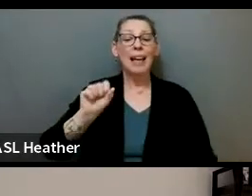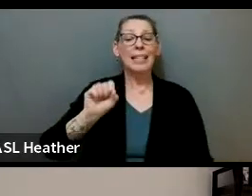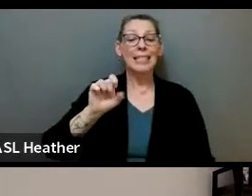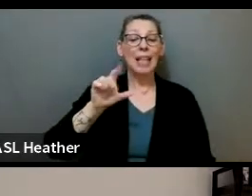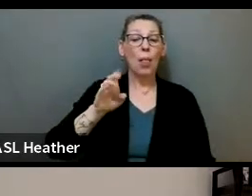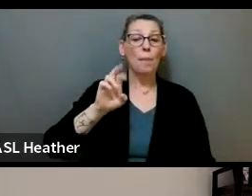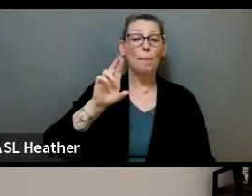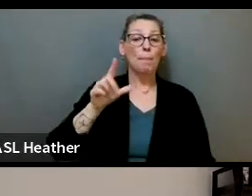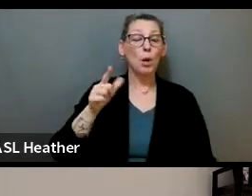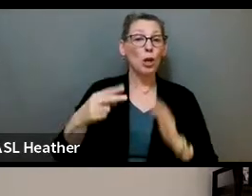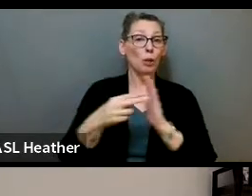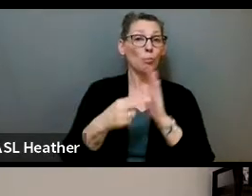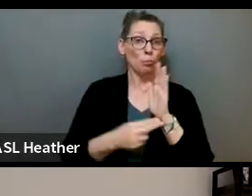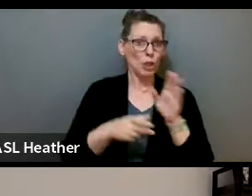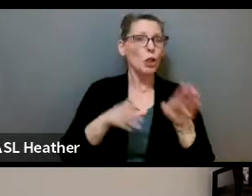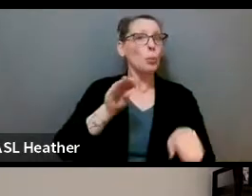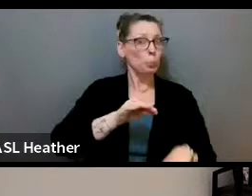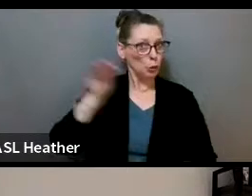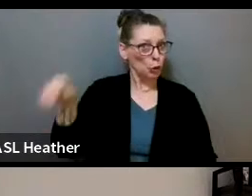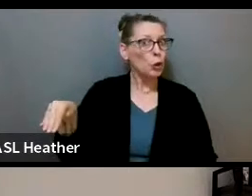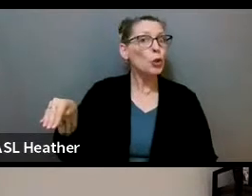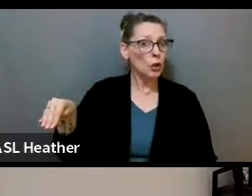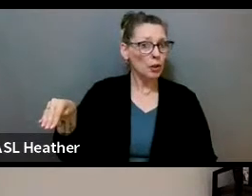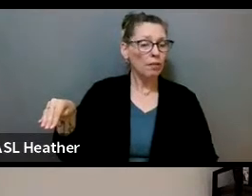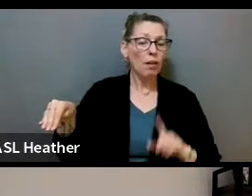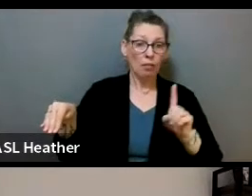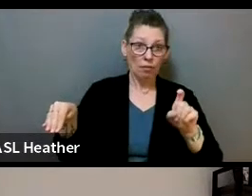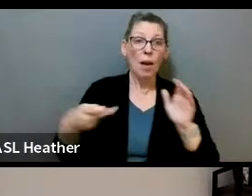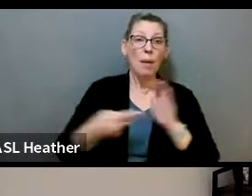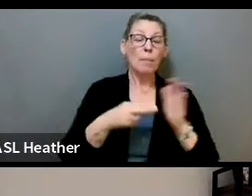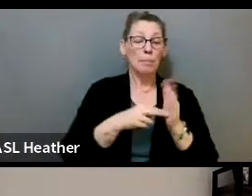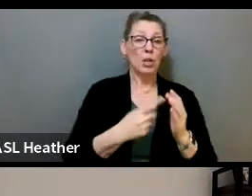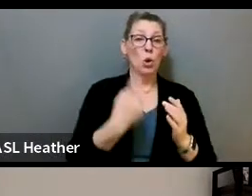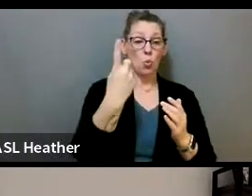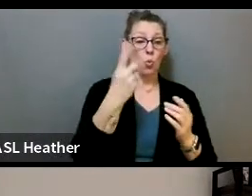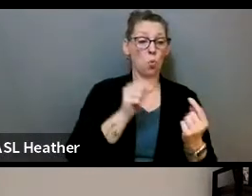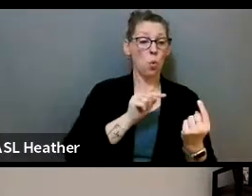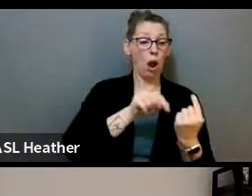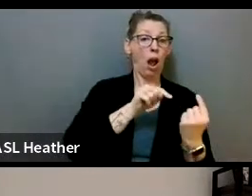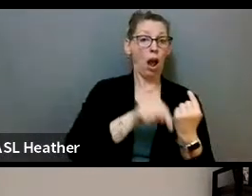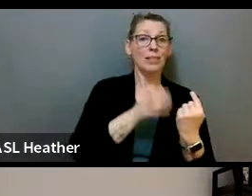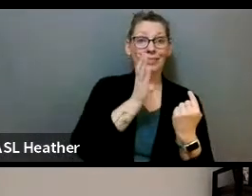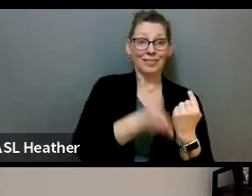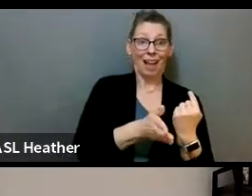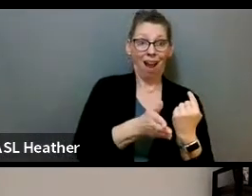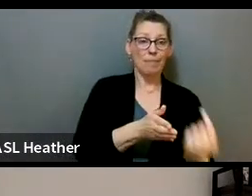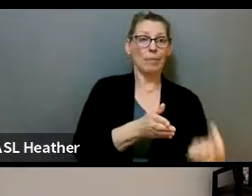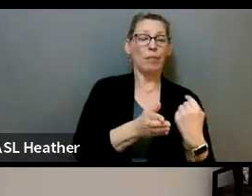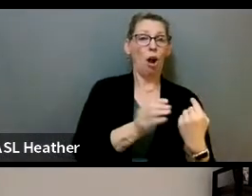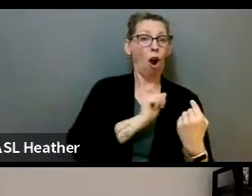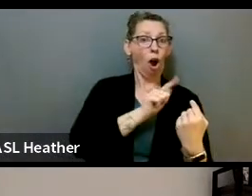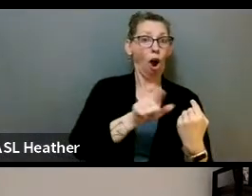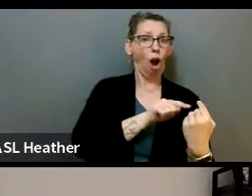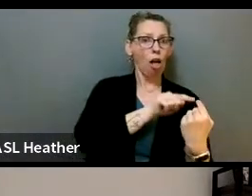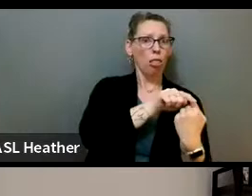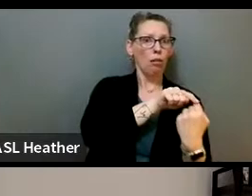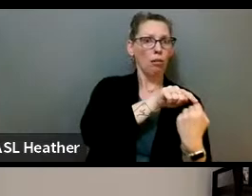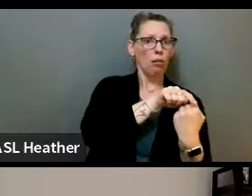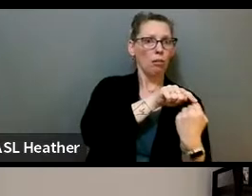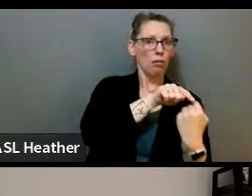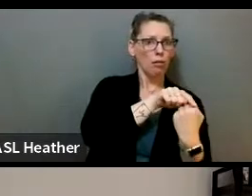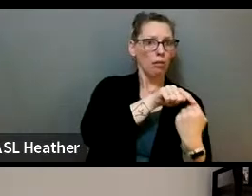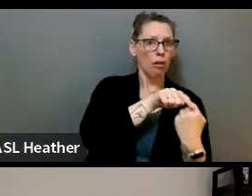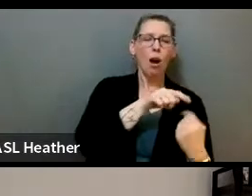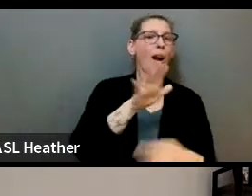over. Are they going to just stop one side of the traffic and everybody's going to be on one side of the bridge? How is it going to